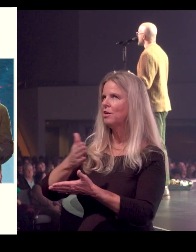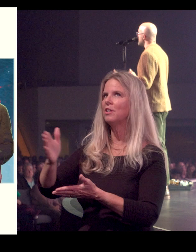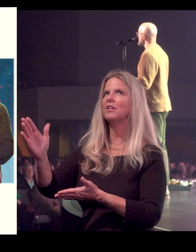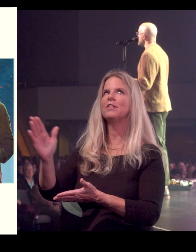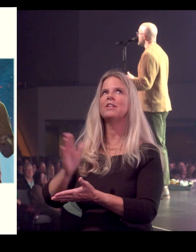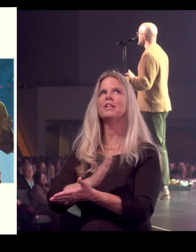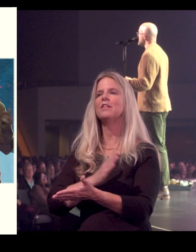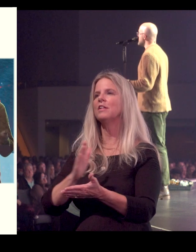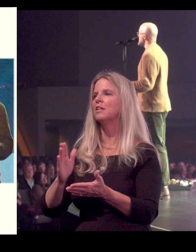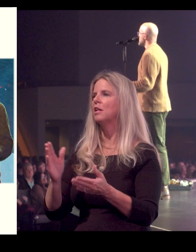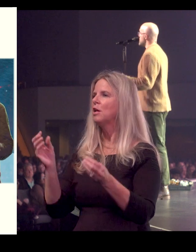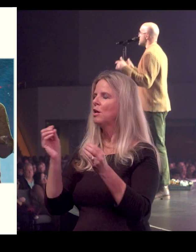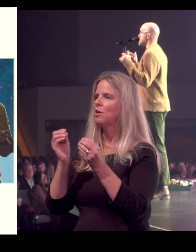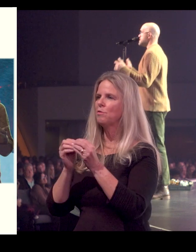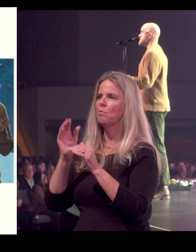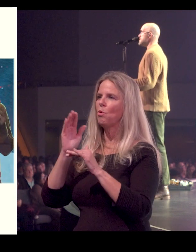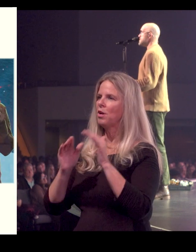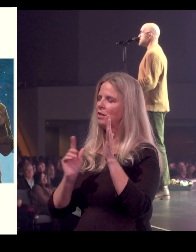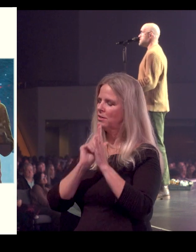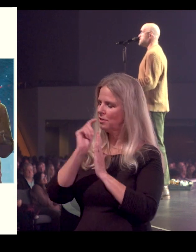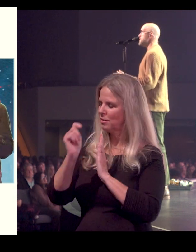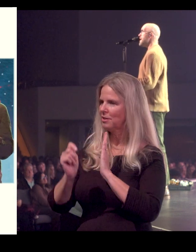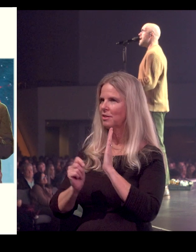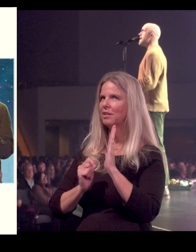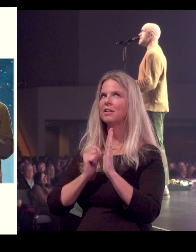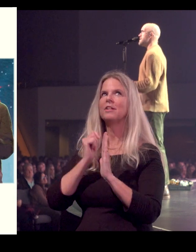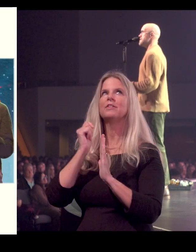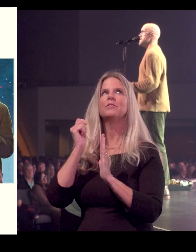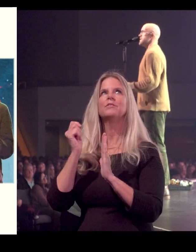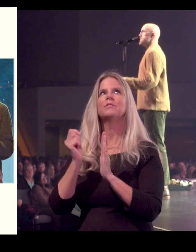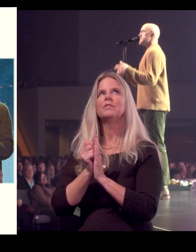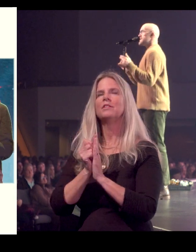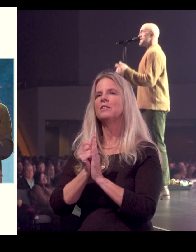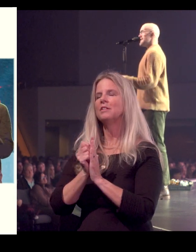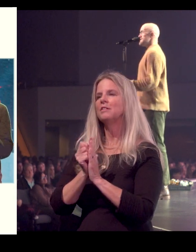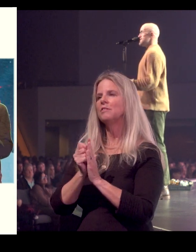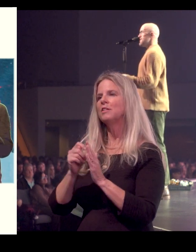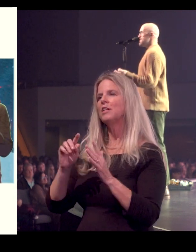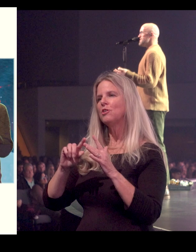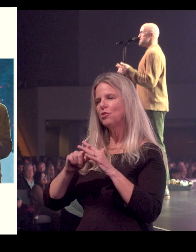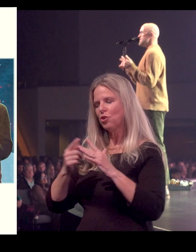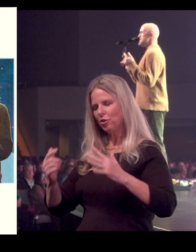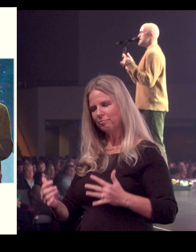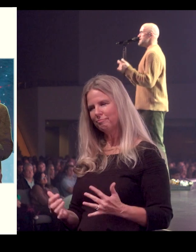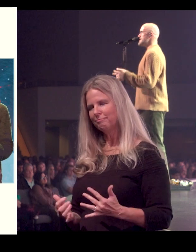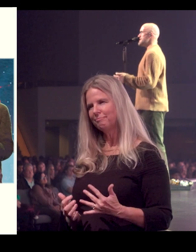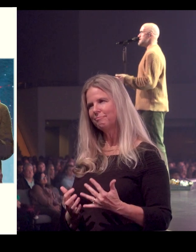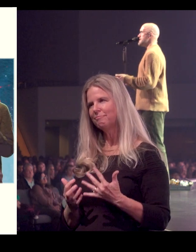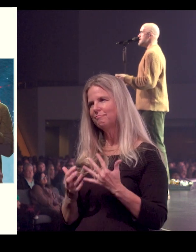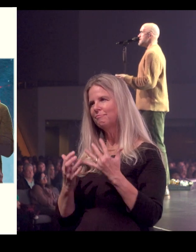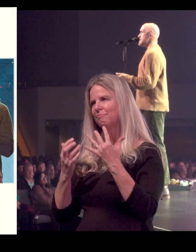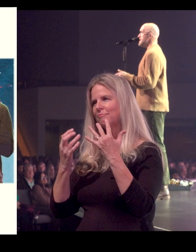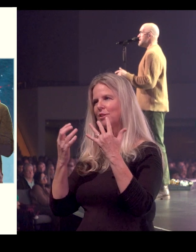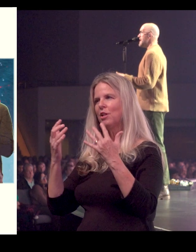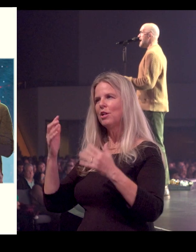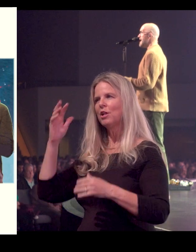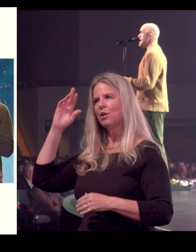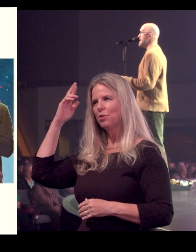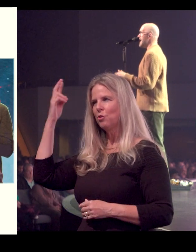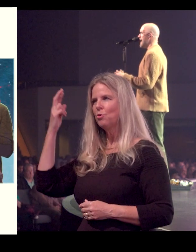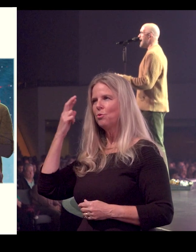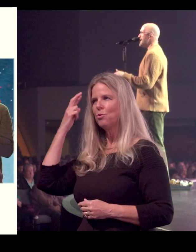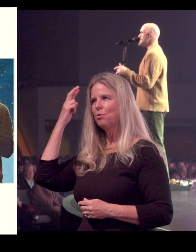fire, rekindle the reason. The light has come,